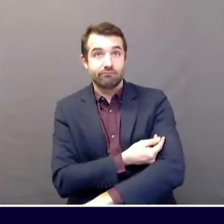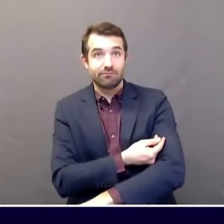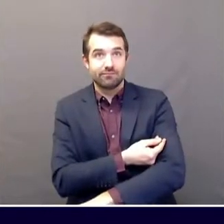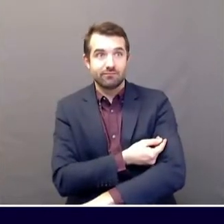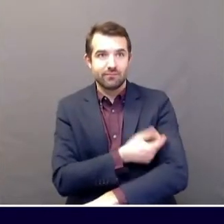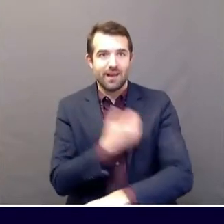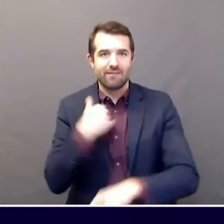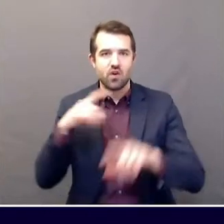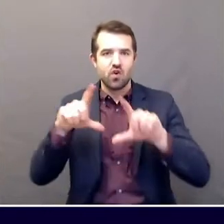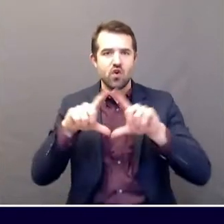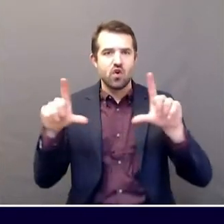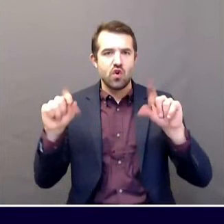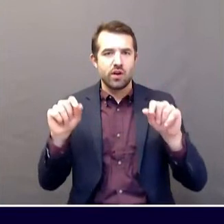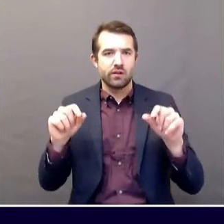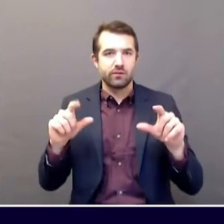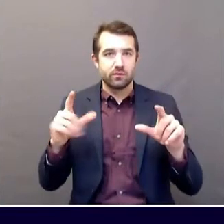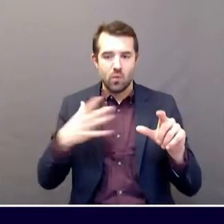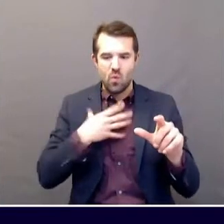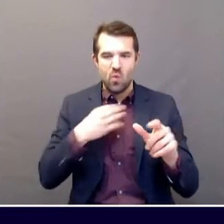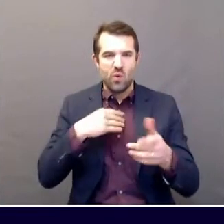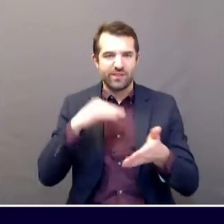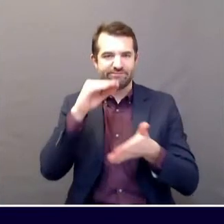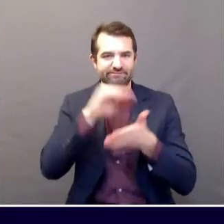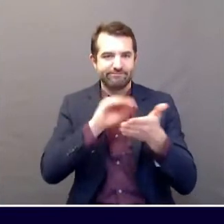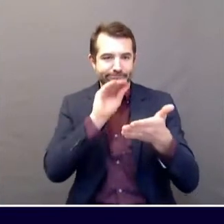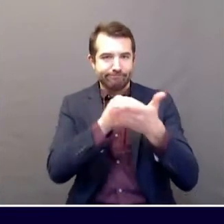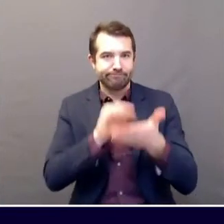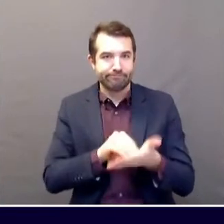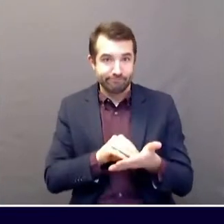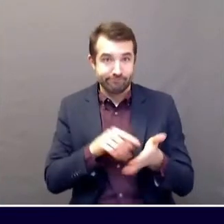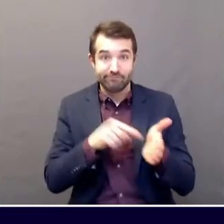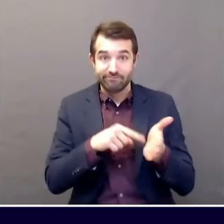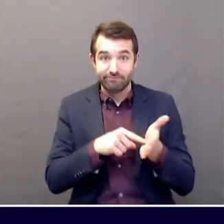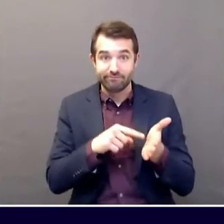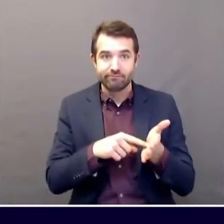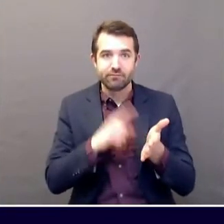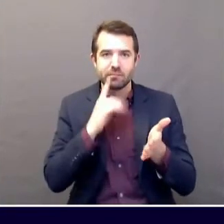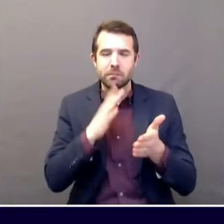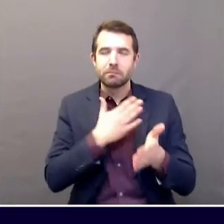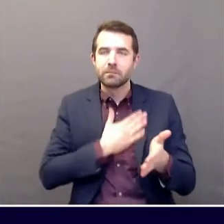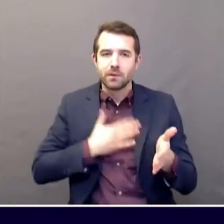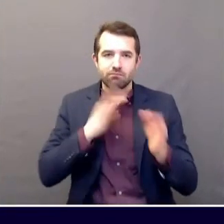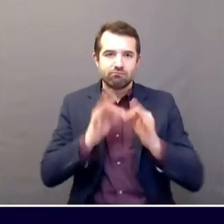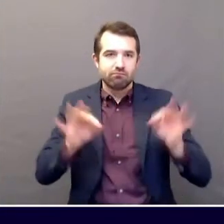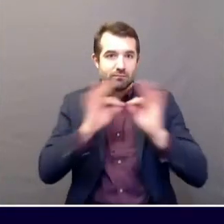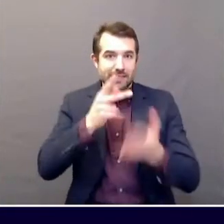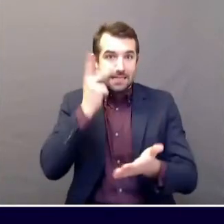of the white card on your cell phone. So if you lose it, you have a picture of it.